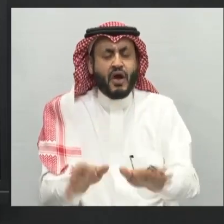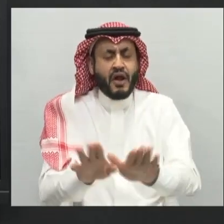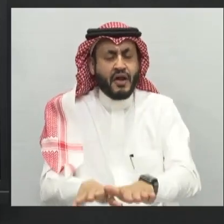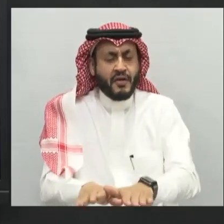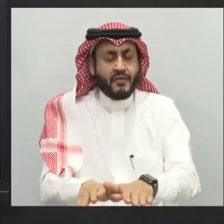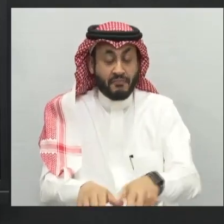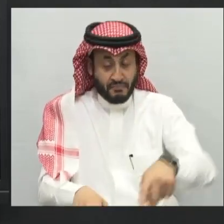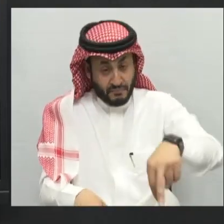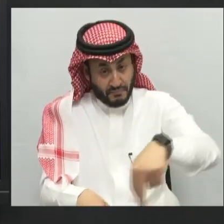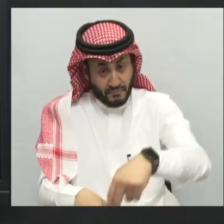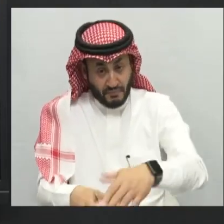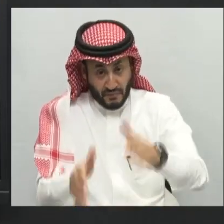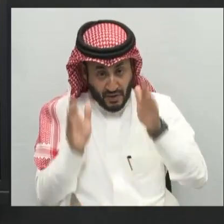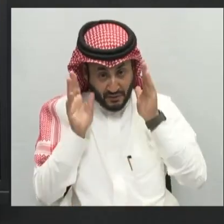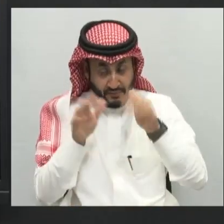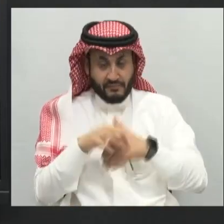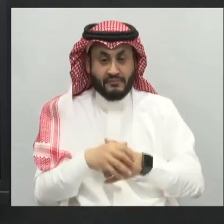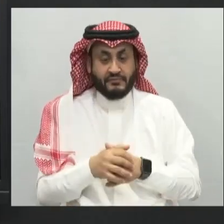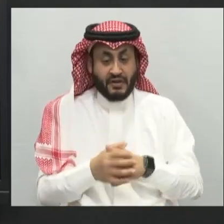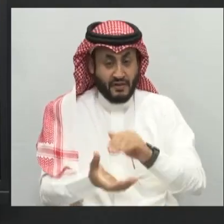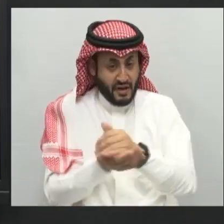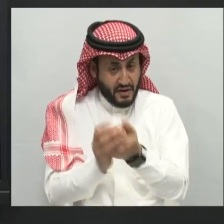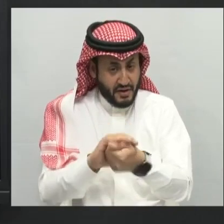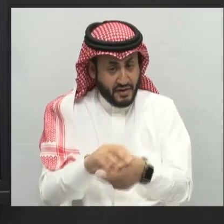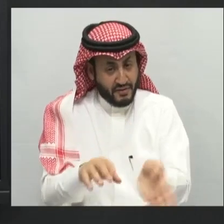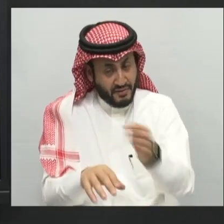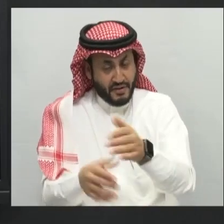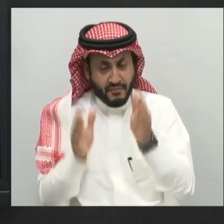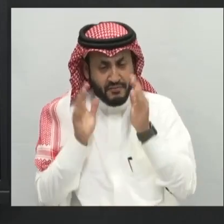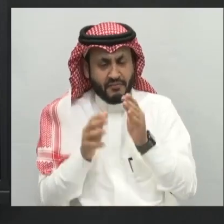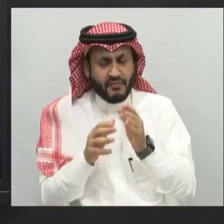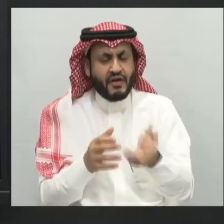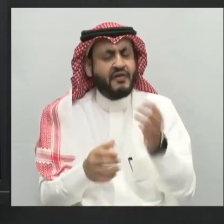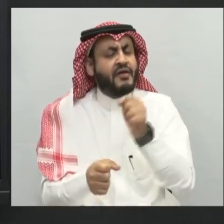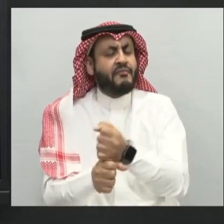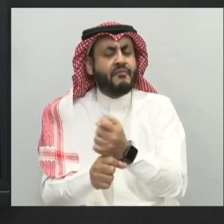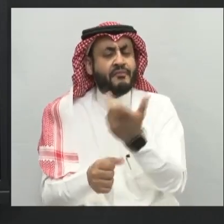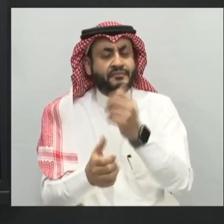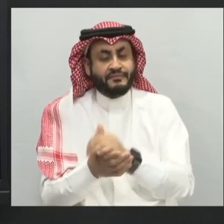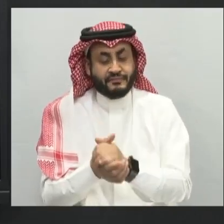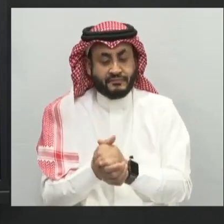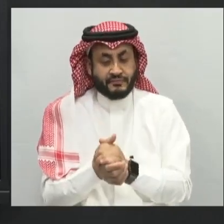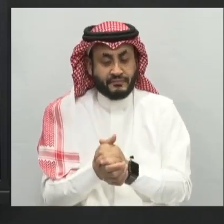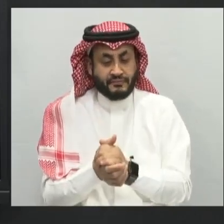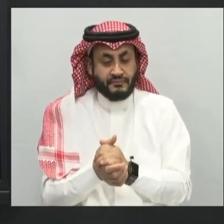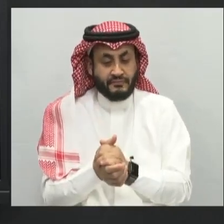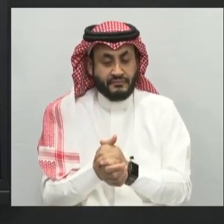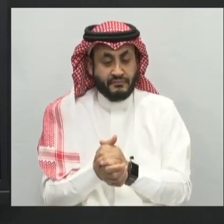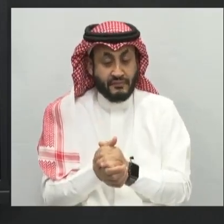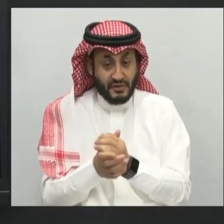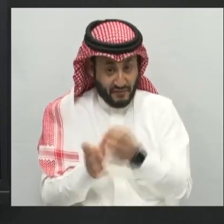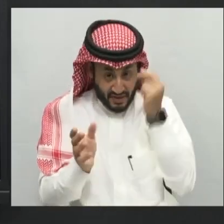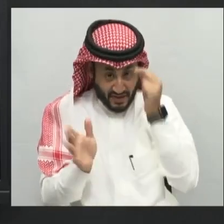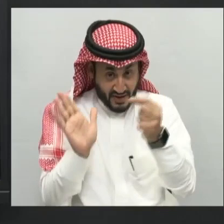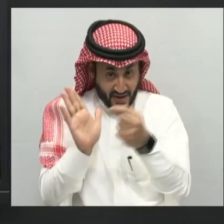down and then you go, do wudu, and then you pray. What happens? Do you know the reset button that you have in